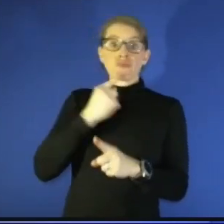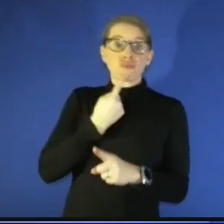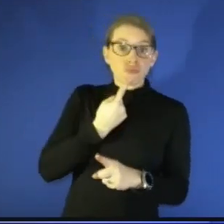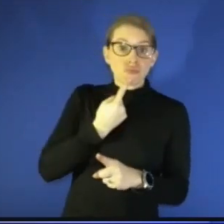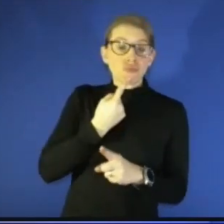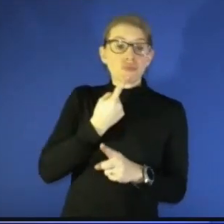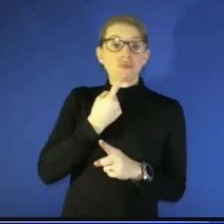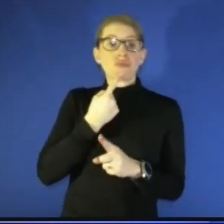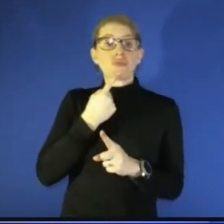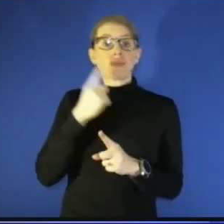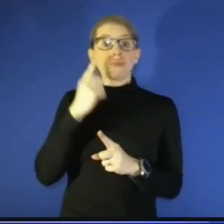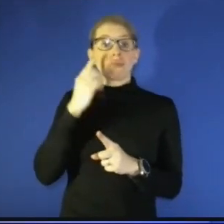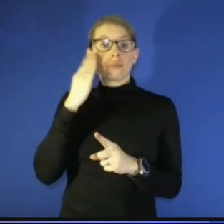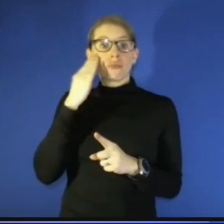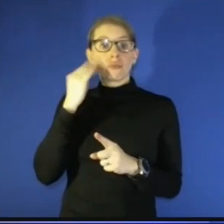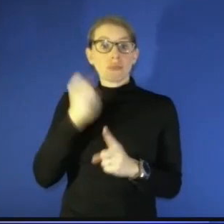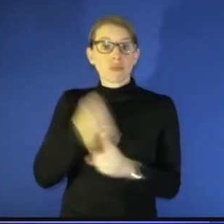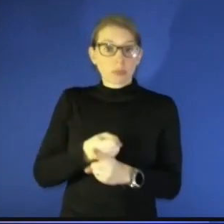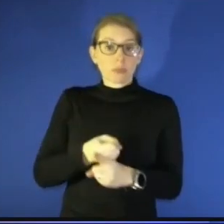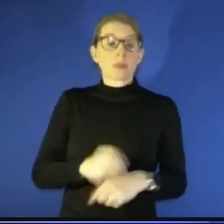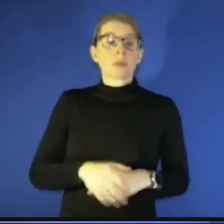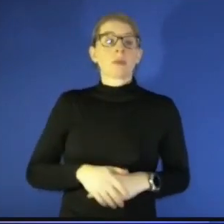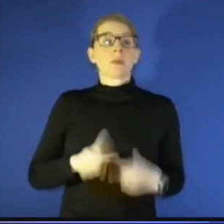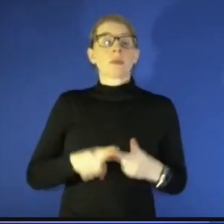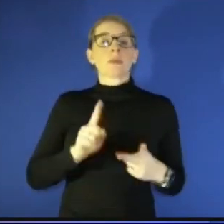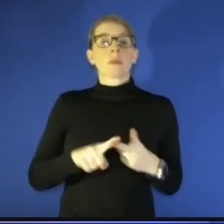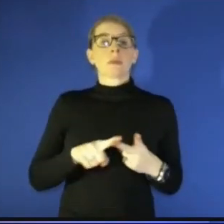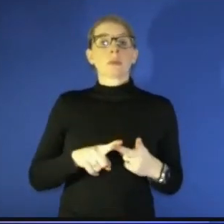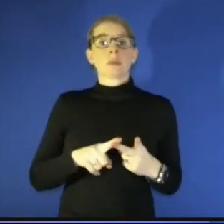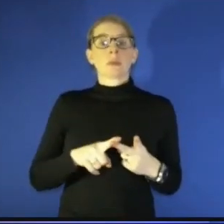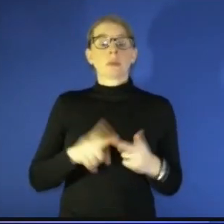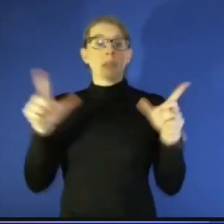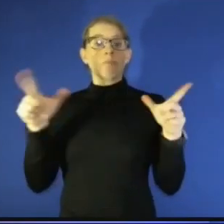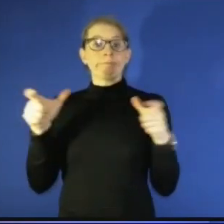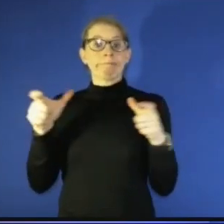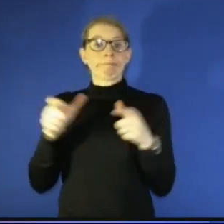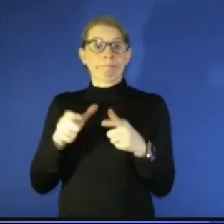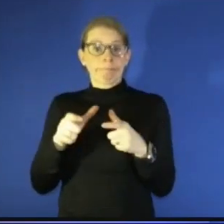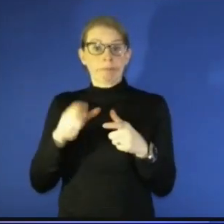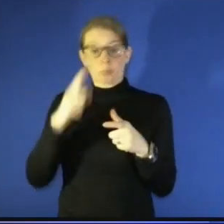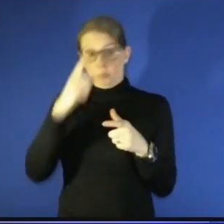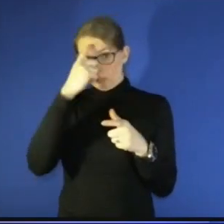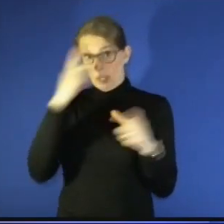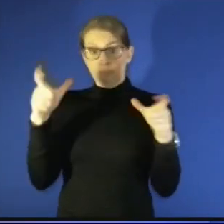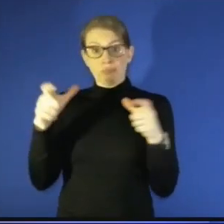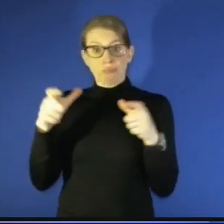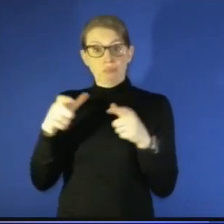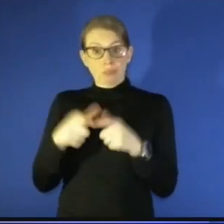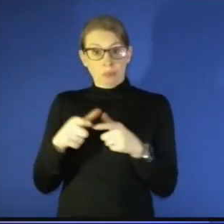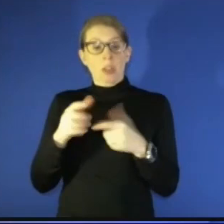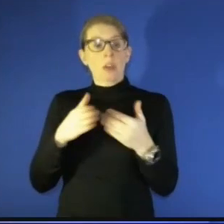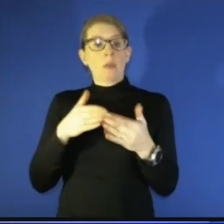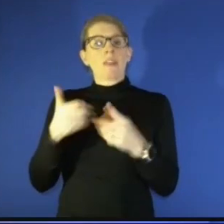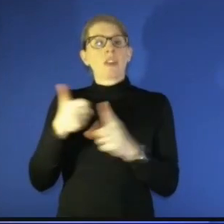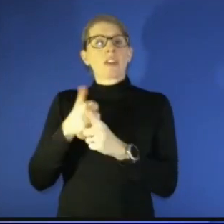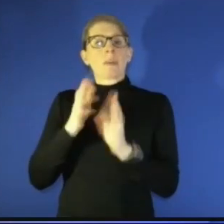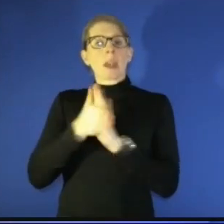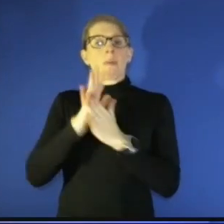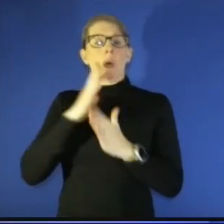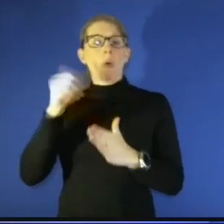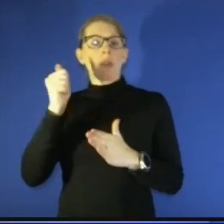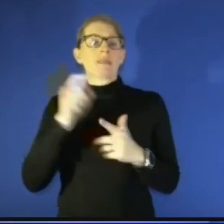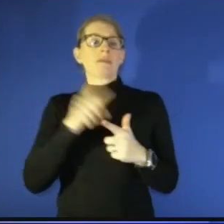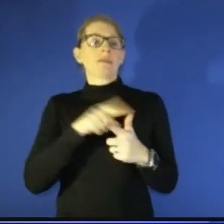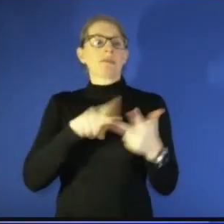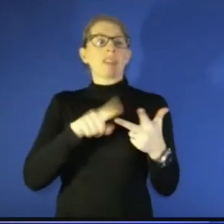brain bleeds due to shrinking in the brain as you age, and then we of course talk about Layla's case. So tell us a little bit about the differences and how we should